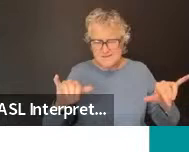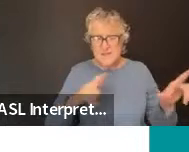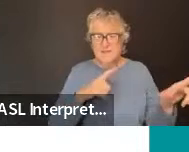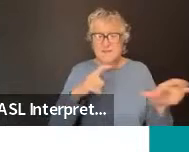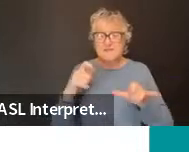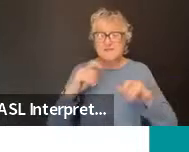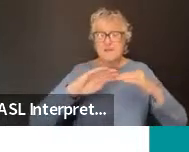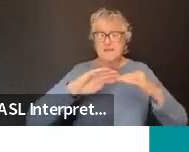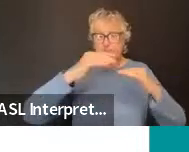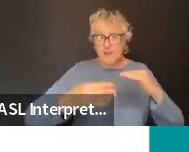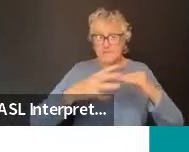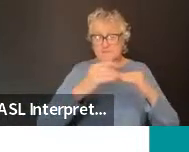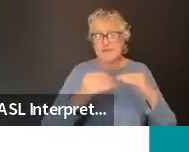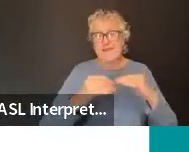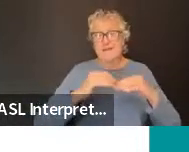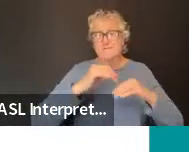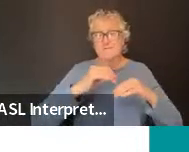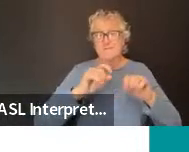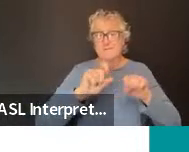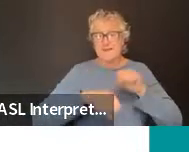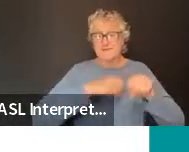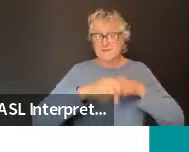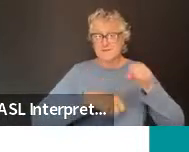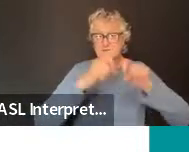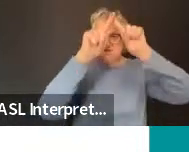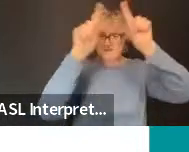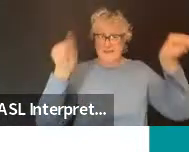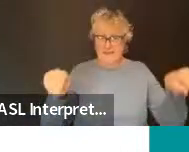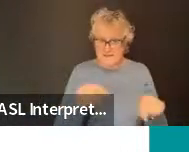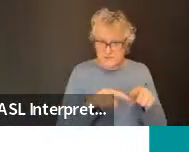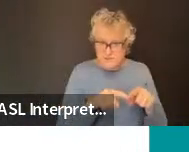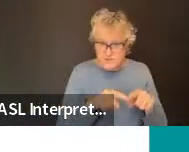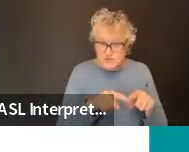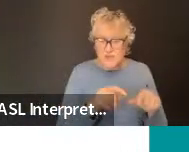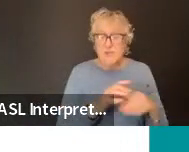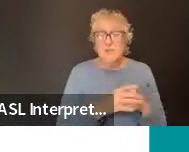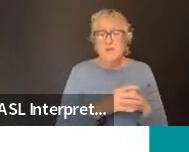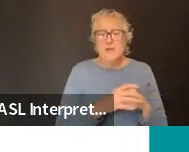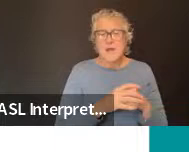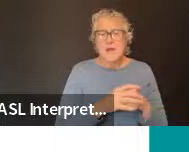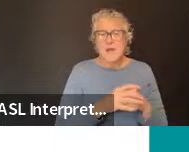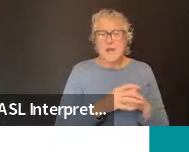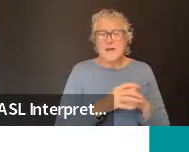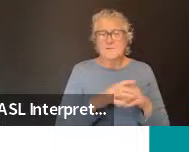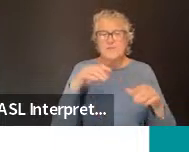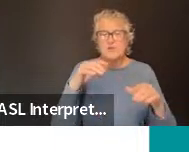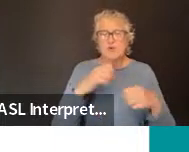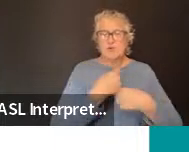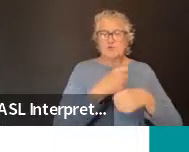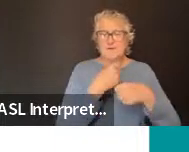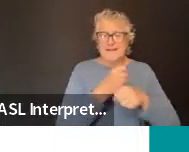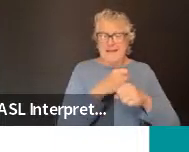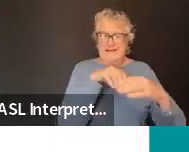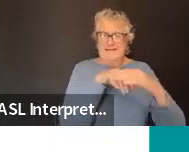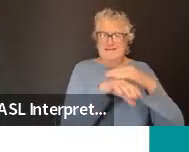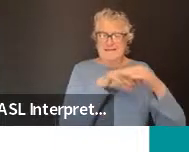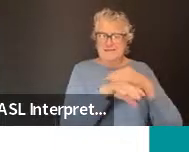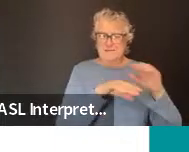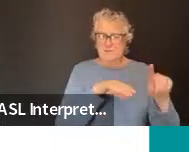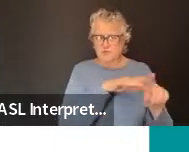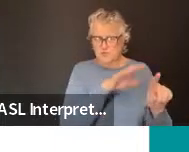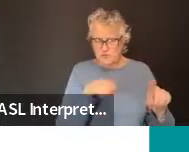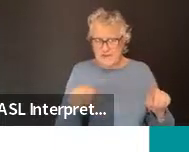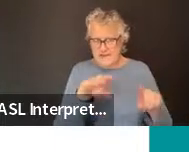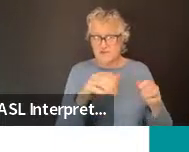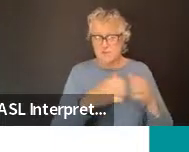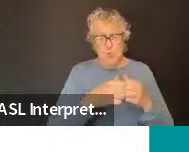communities, use universal design and be radically inclusive, create accessible trails and networks with lighting for safety,